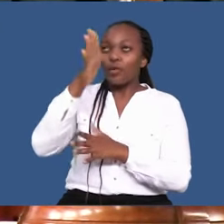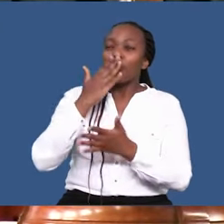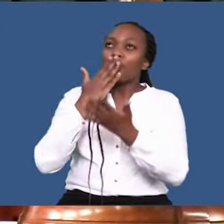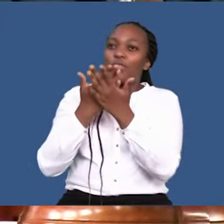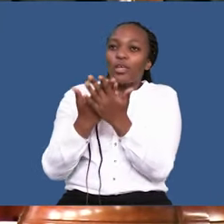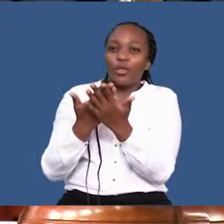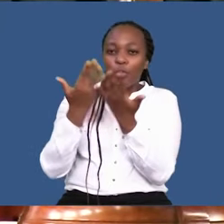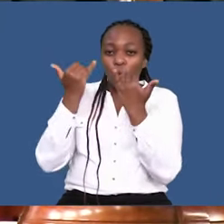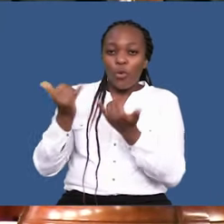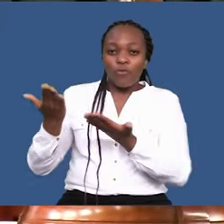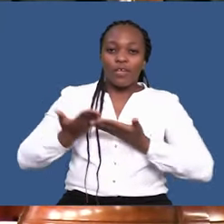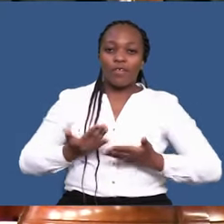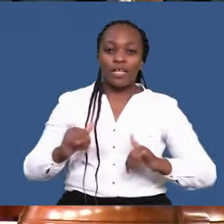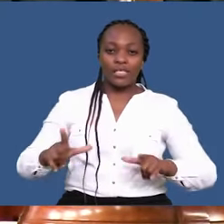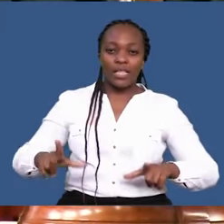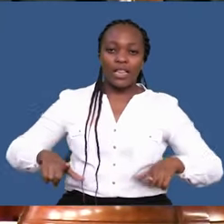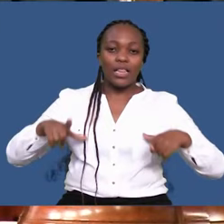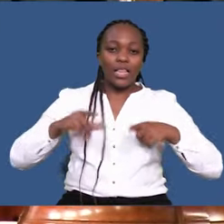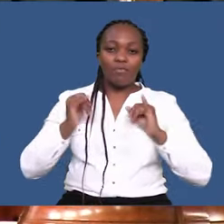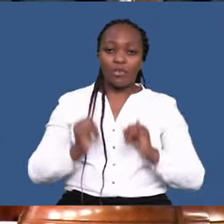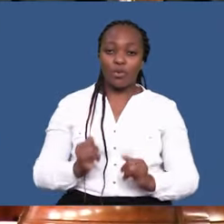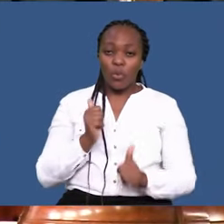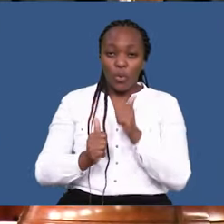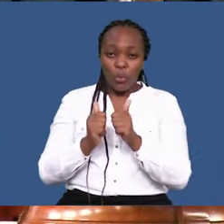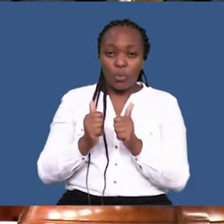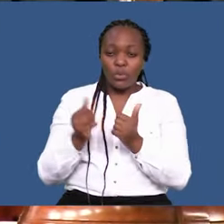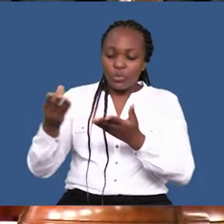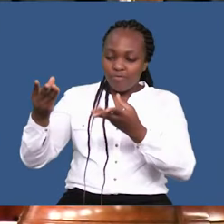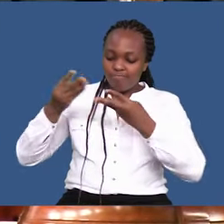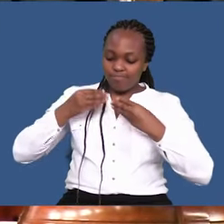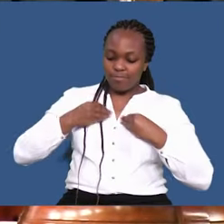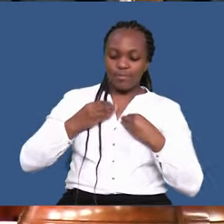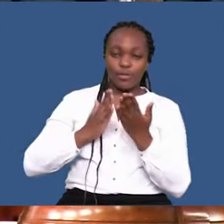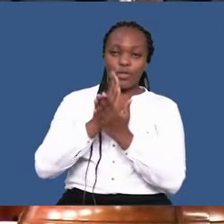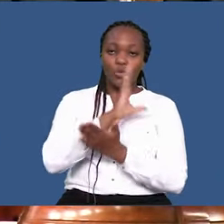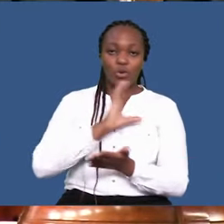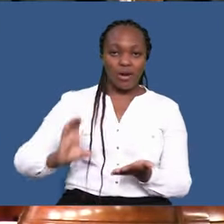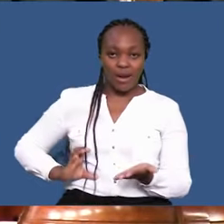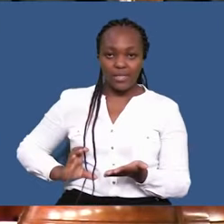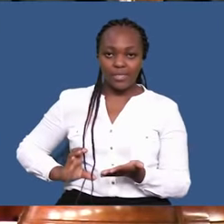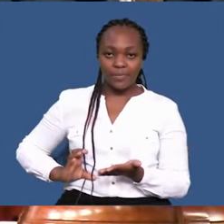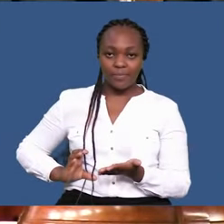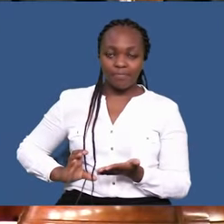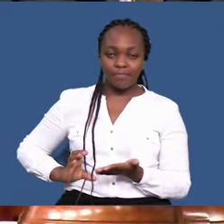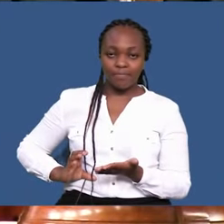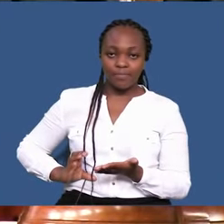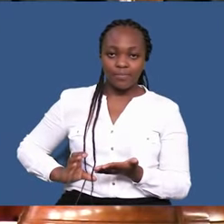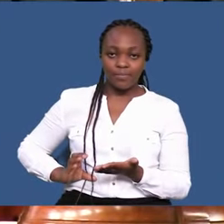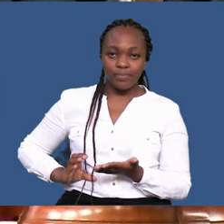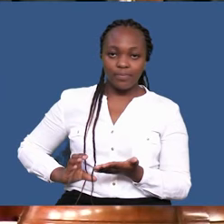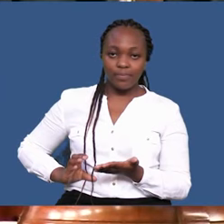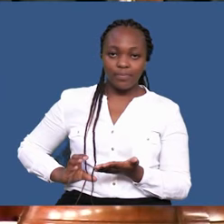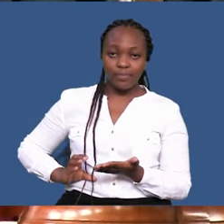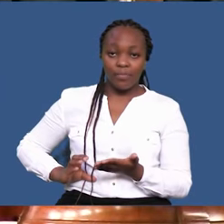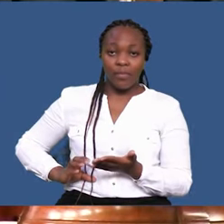you for the new life that we have acquired in Christ Jesus. Thank you that we can live